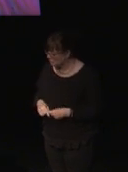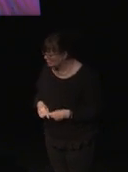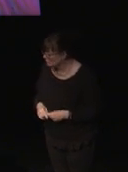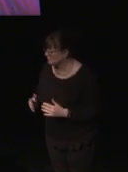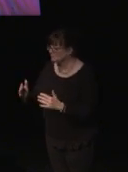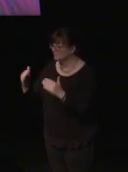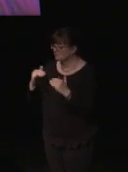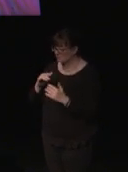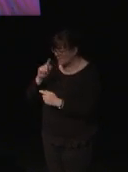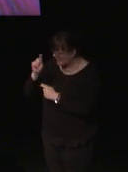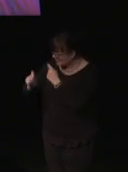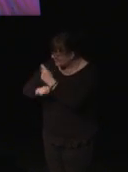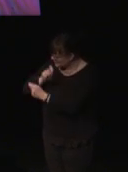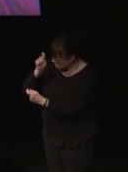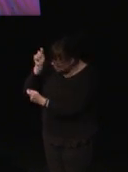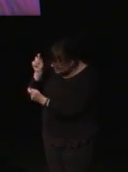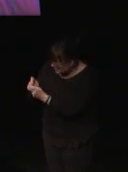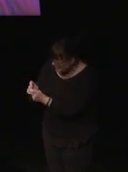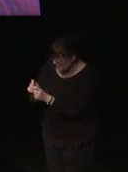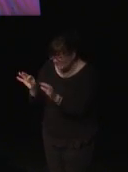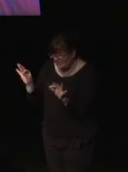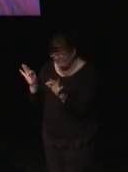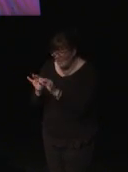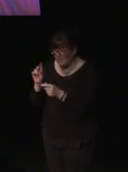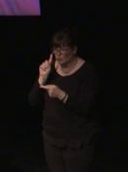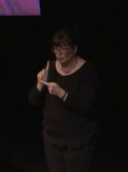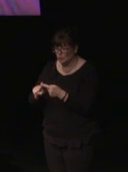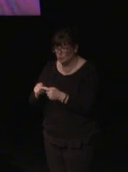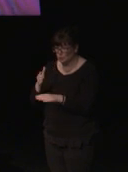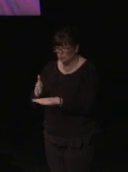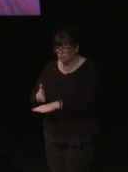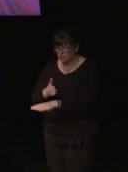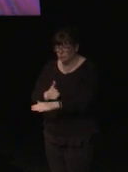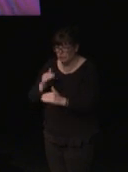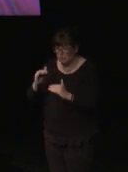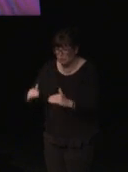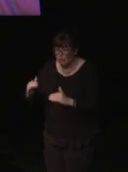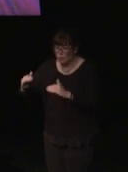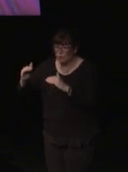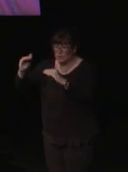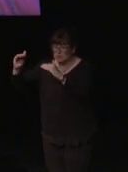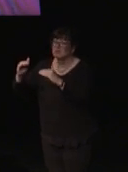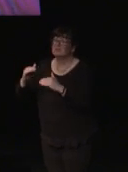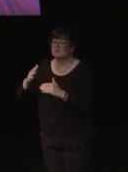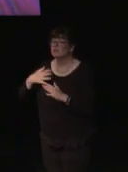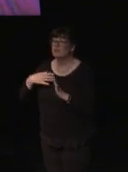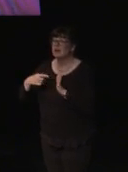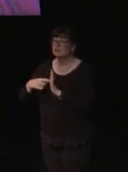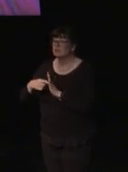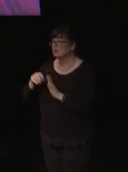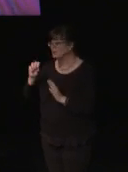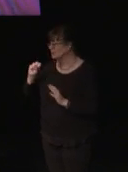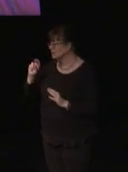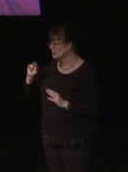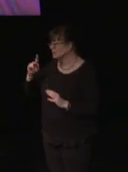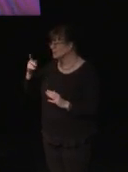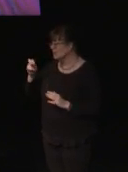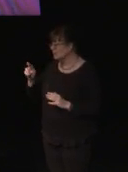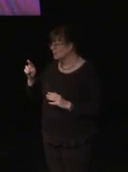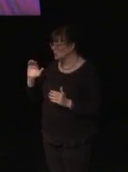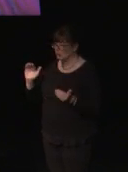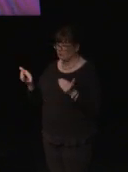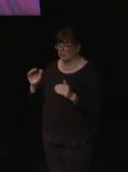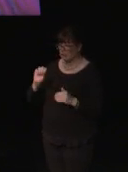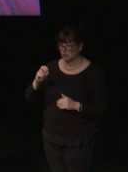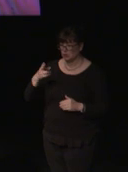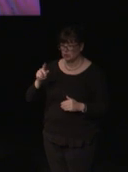Is precision vital to progression? You know, that's something that's really interesting. My example there is sniper versus shotgun.